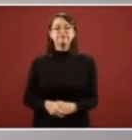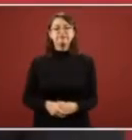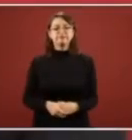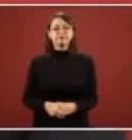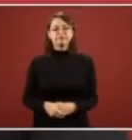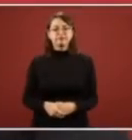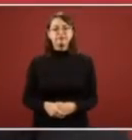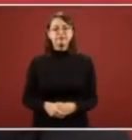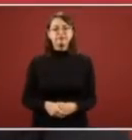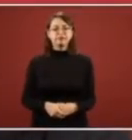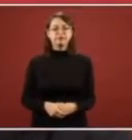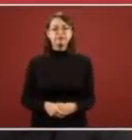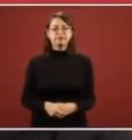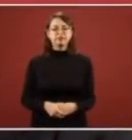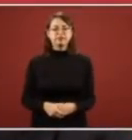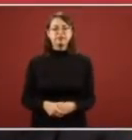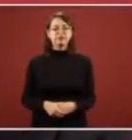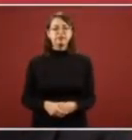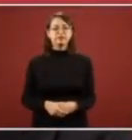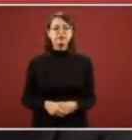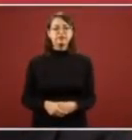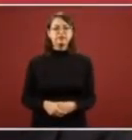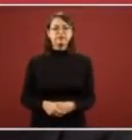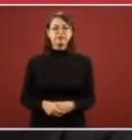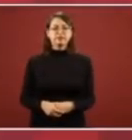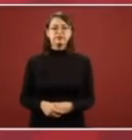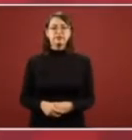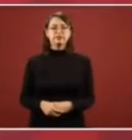Y ayuda mucho el que no haya